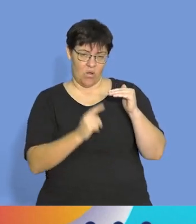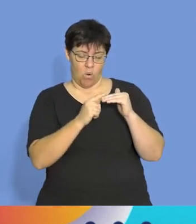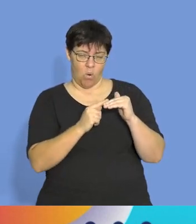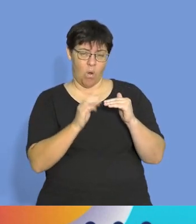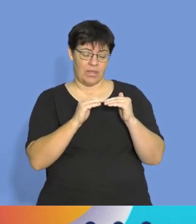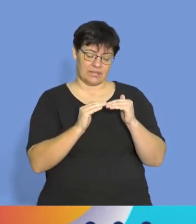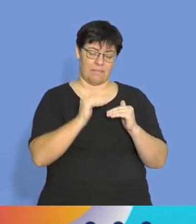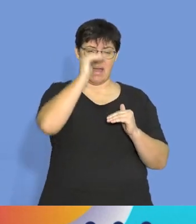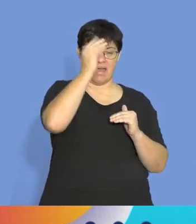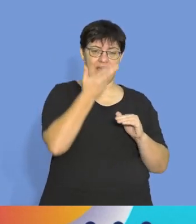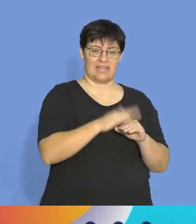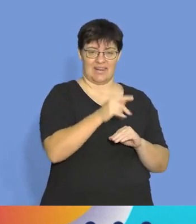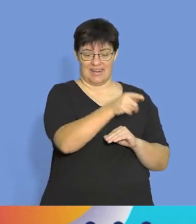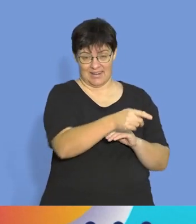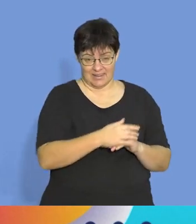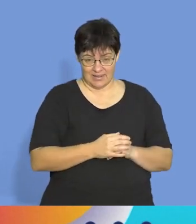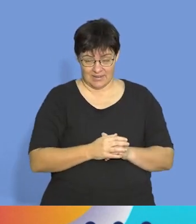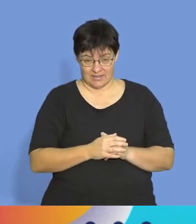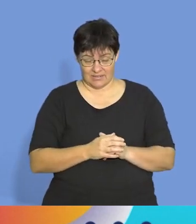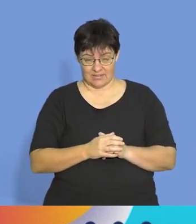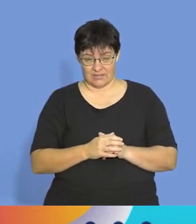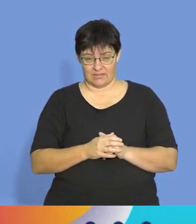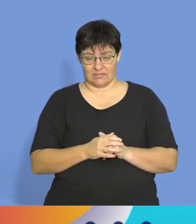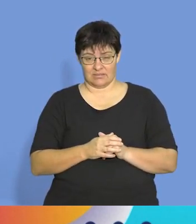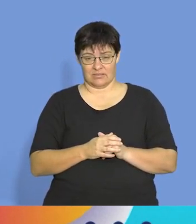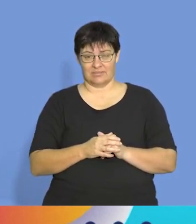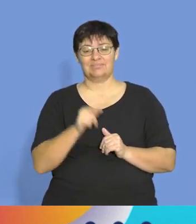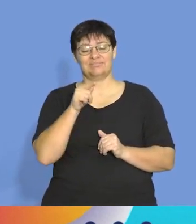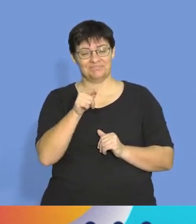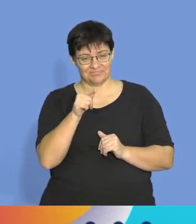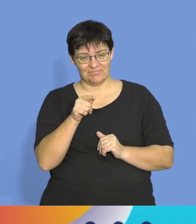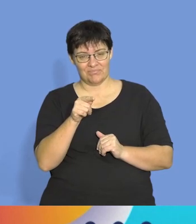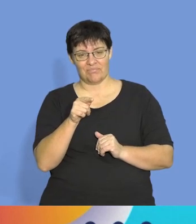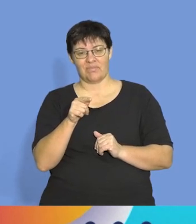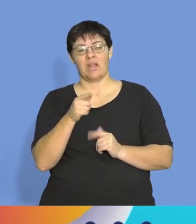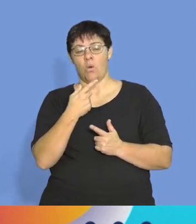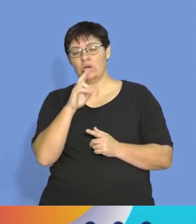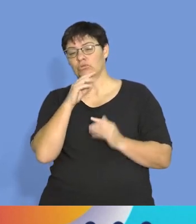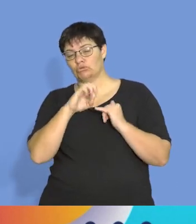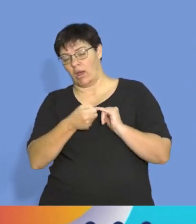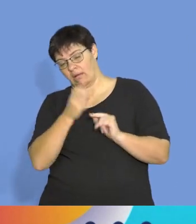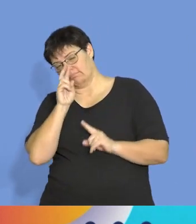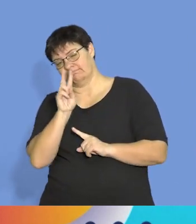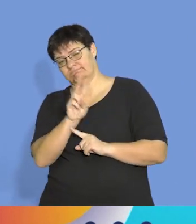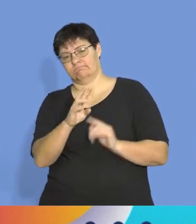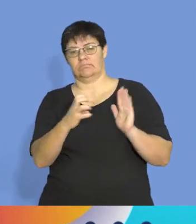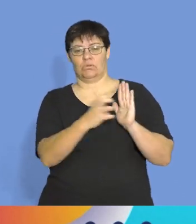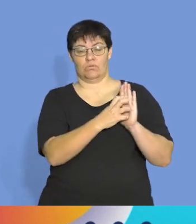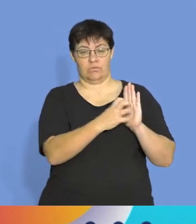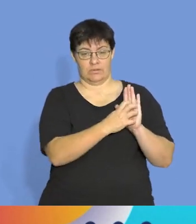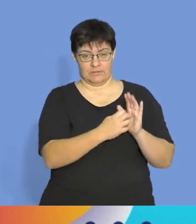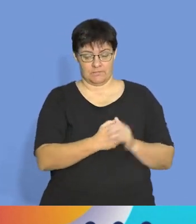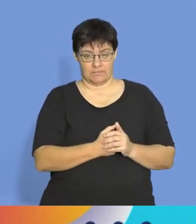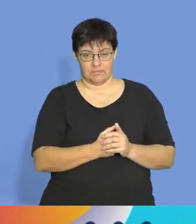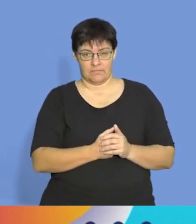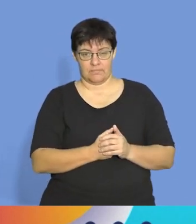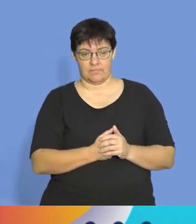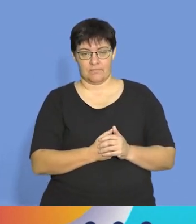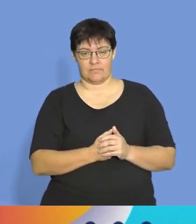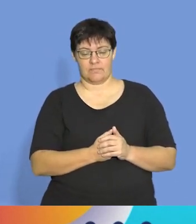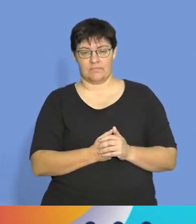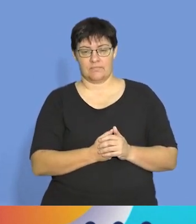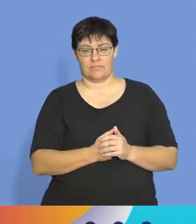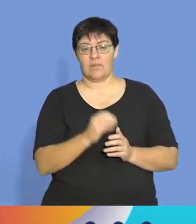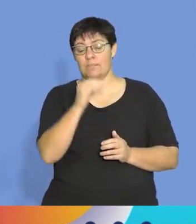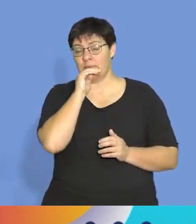the other or where one is above the other. So that's the condition that we are trying to look at graphically